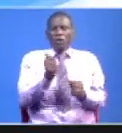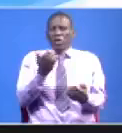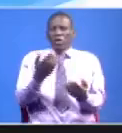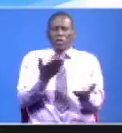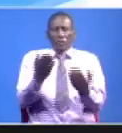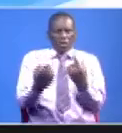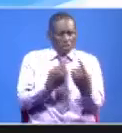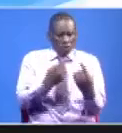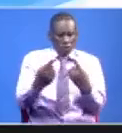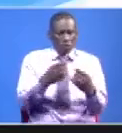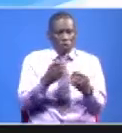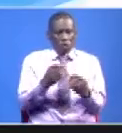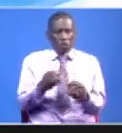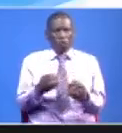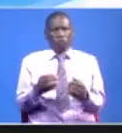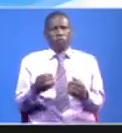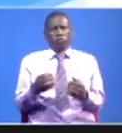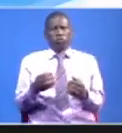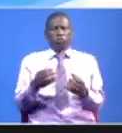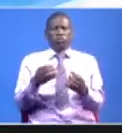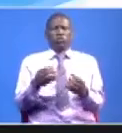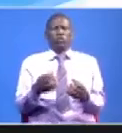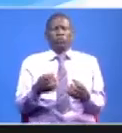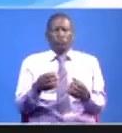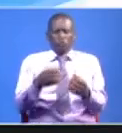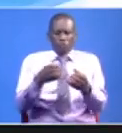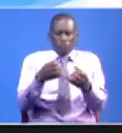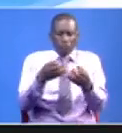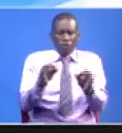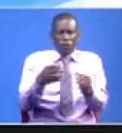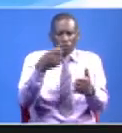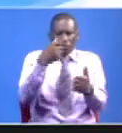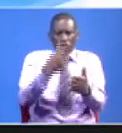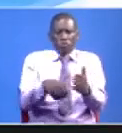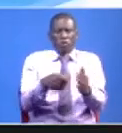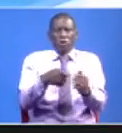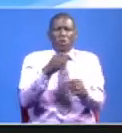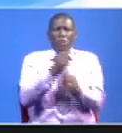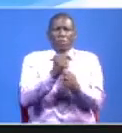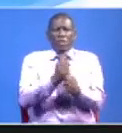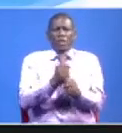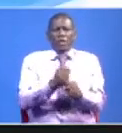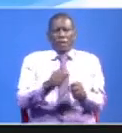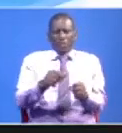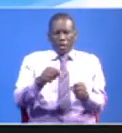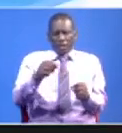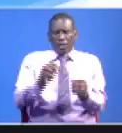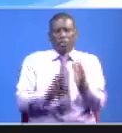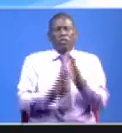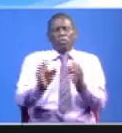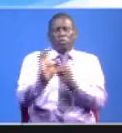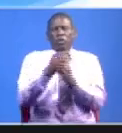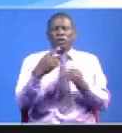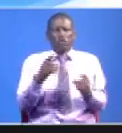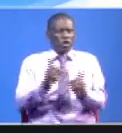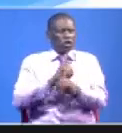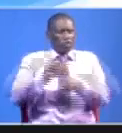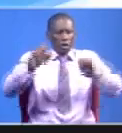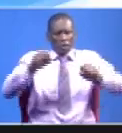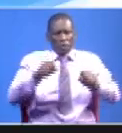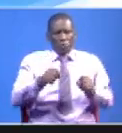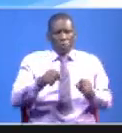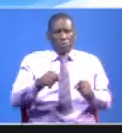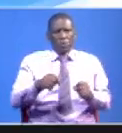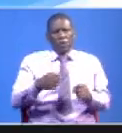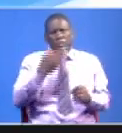of reparation, dismissing the Global South's demands as unreasonable. Developing countries say no deal is better than a bad